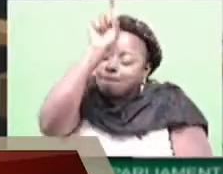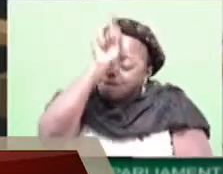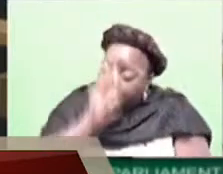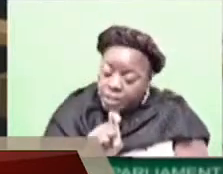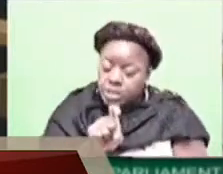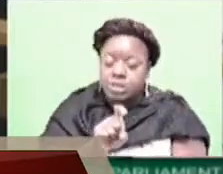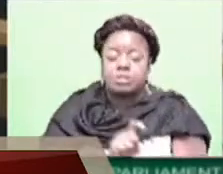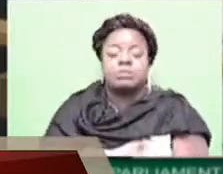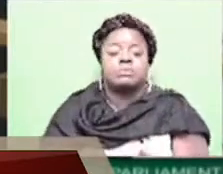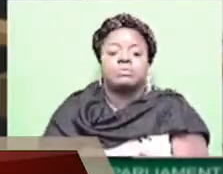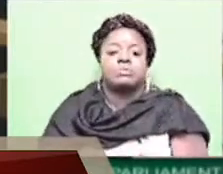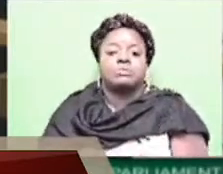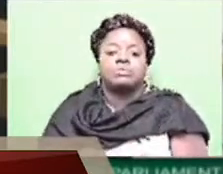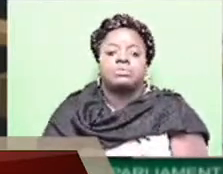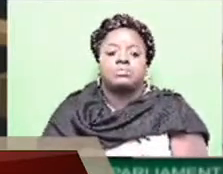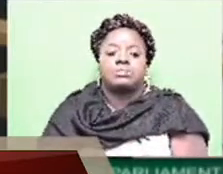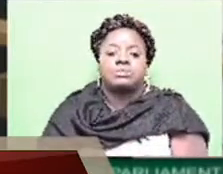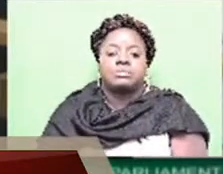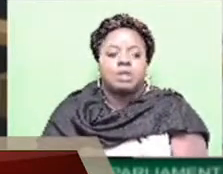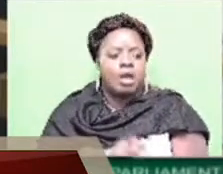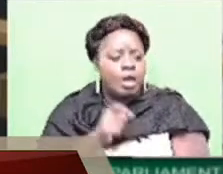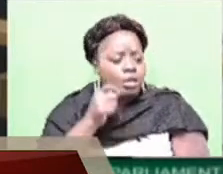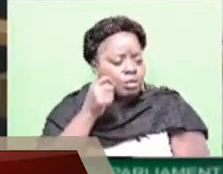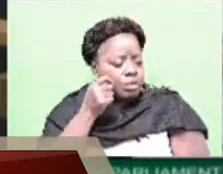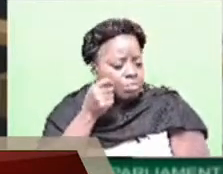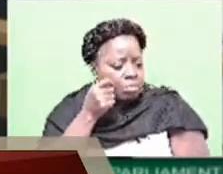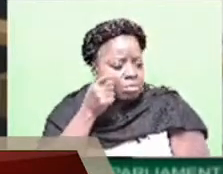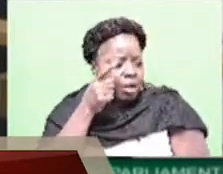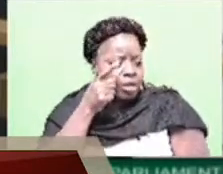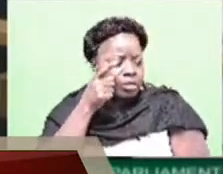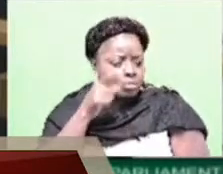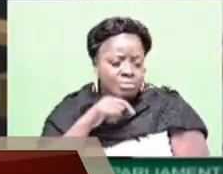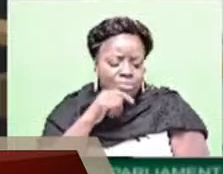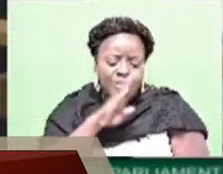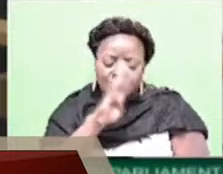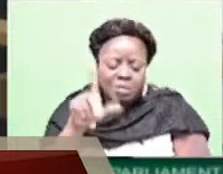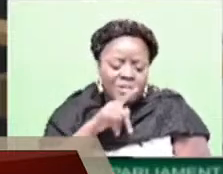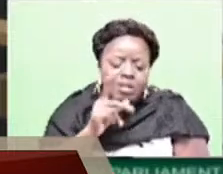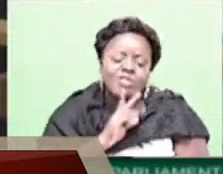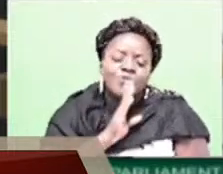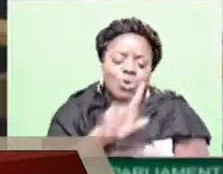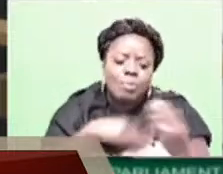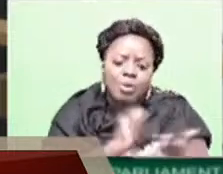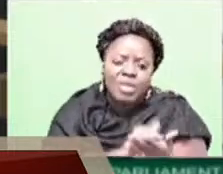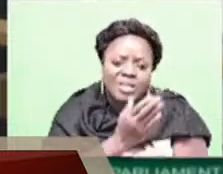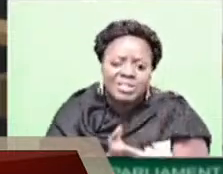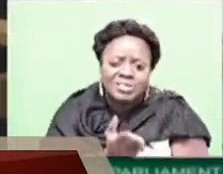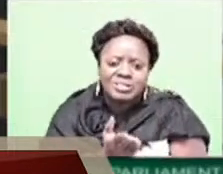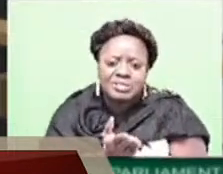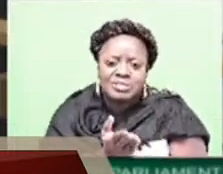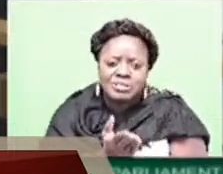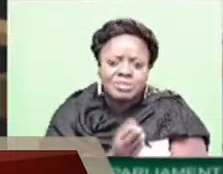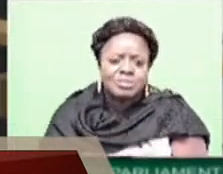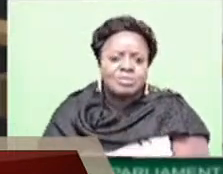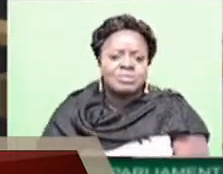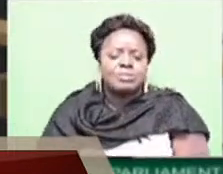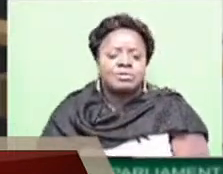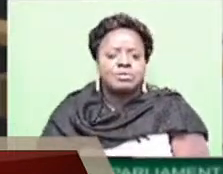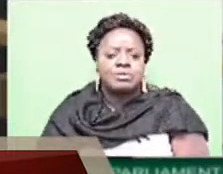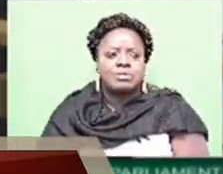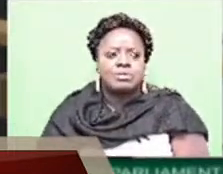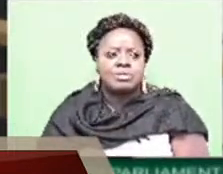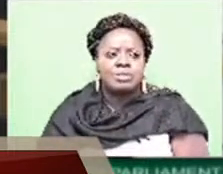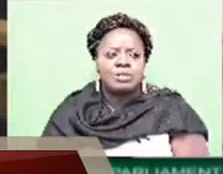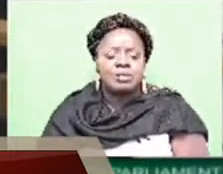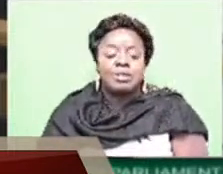surprised by the Attorney General's statement that, in fact, that this bill doesn't deal with that, and none of the provisions of the bill deals with that. And that is something that we have to look